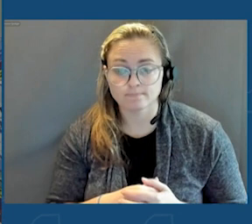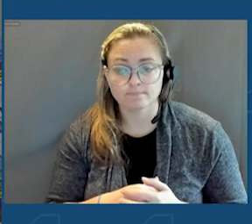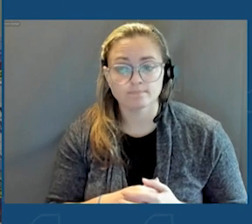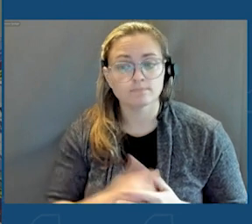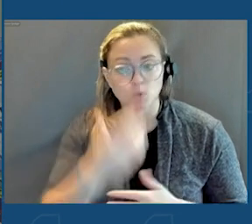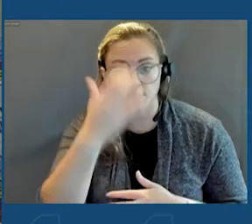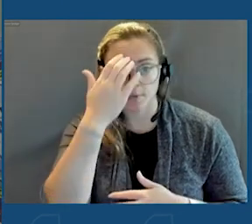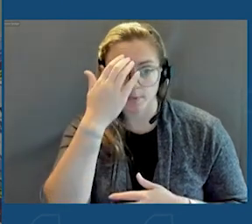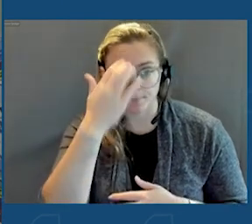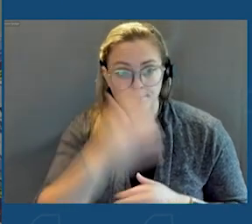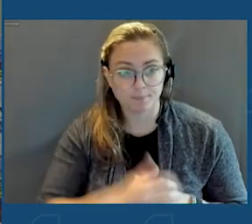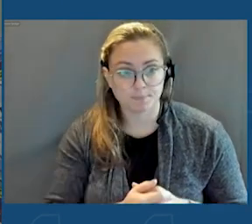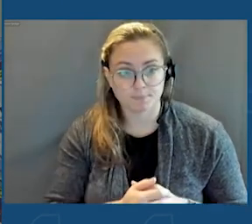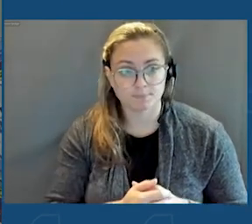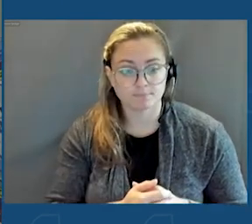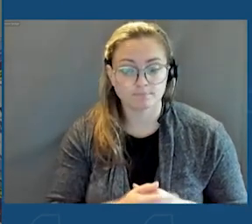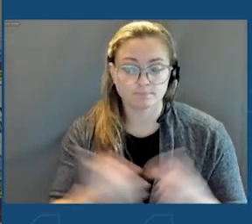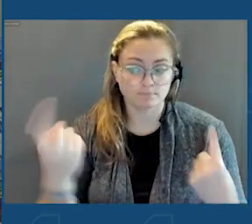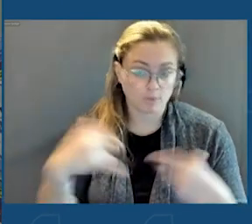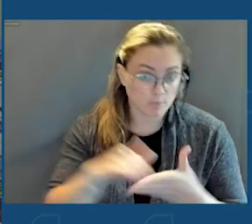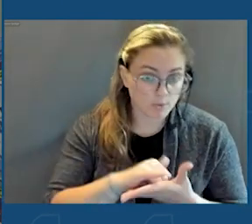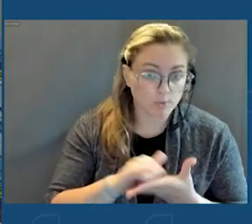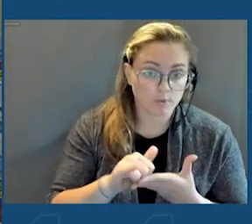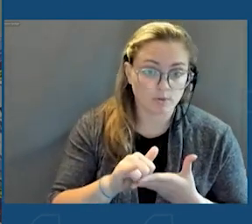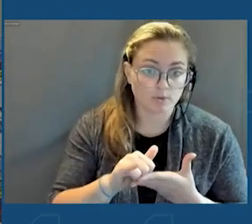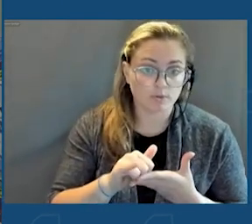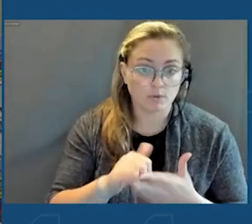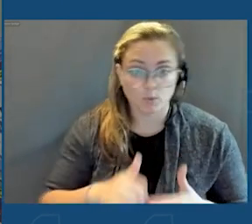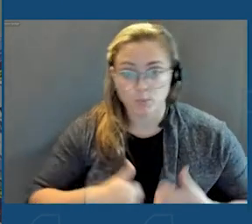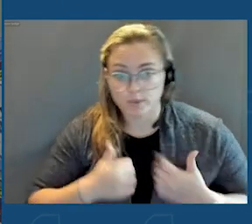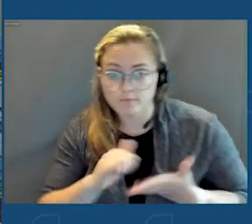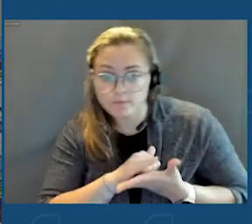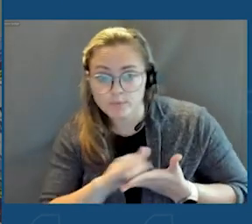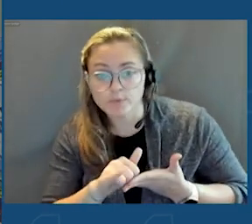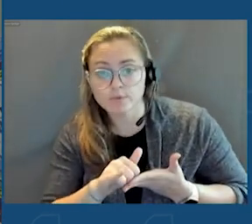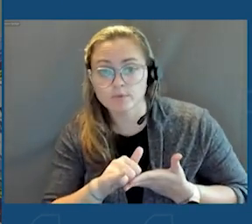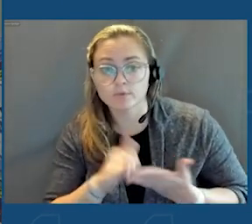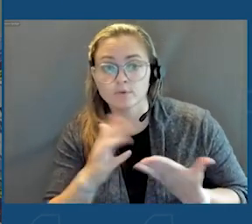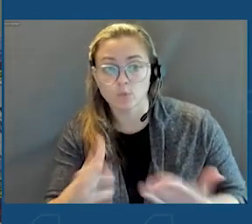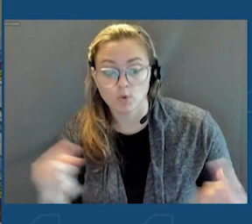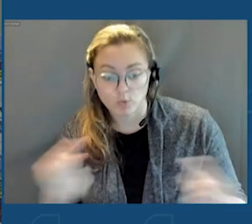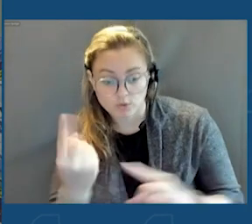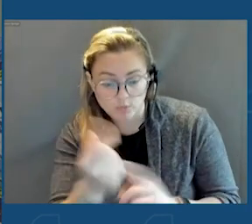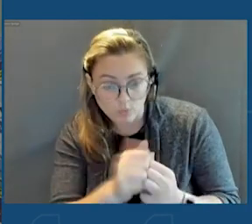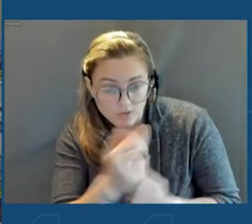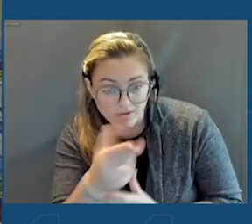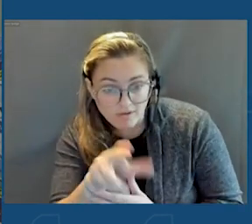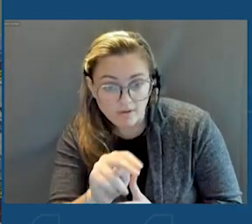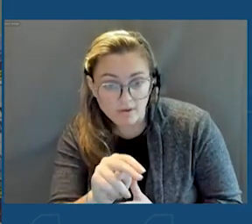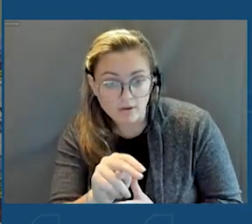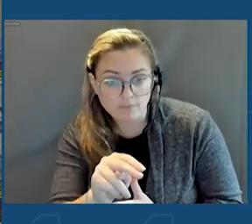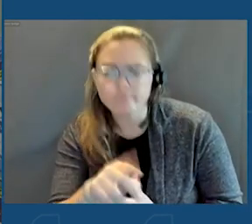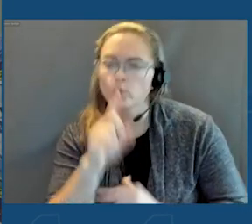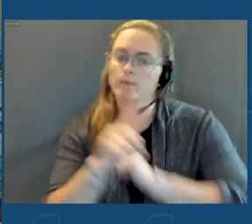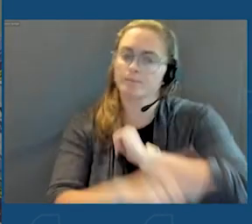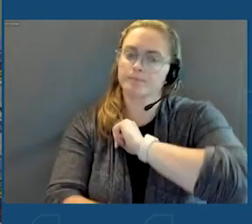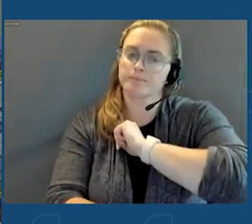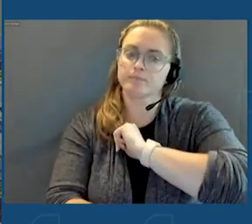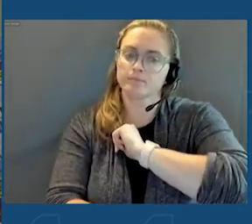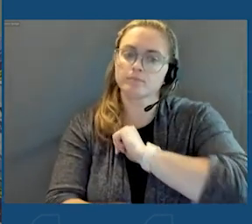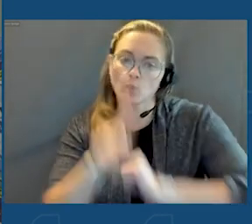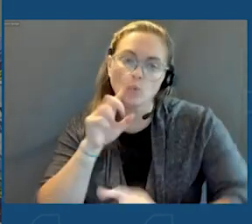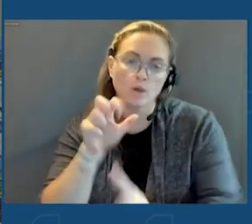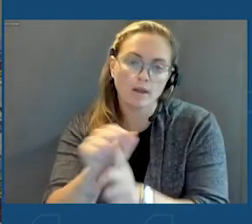aware. You come to our state, or you live in our state, you want to harm someone with a gun, there will be consequences. You will be caught, you'll